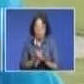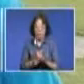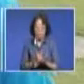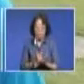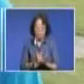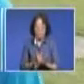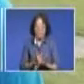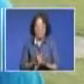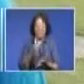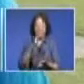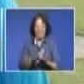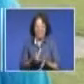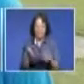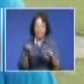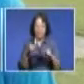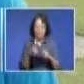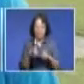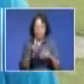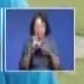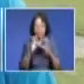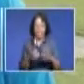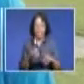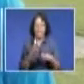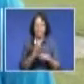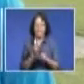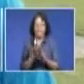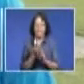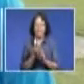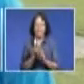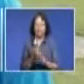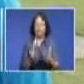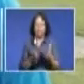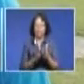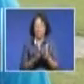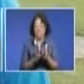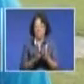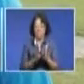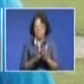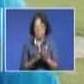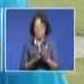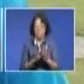basic food preparation techniques remain important.